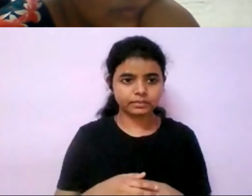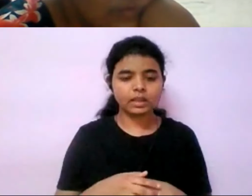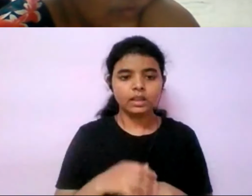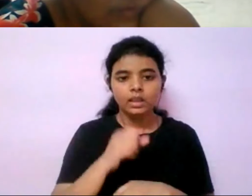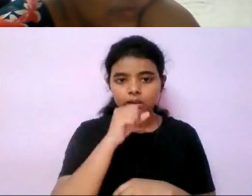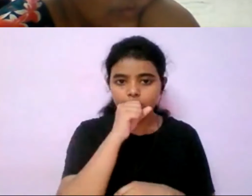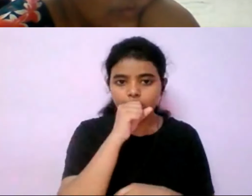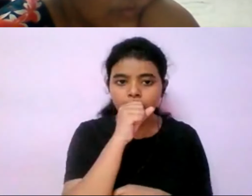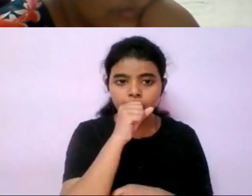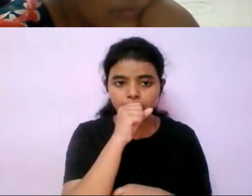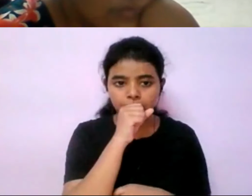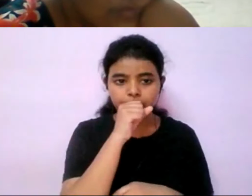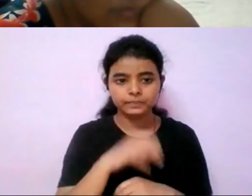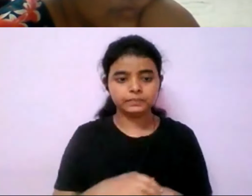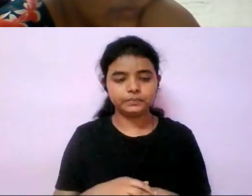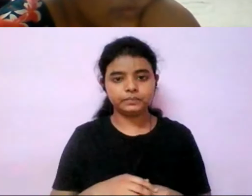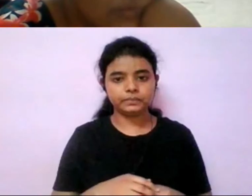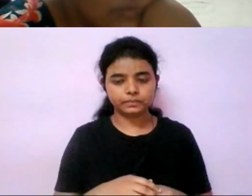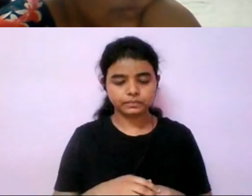Yes.